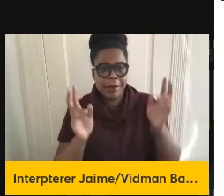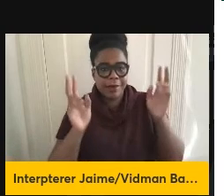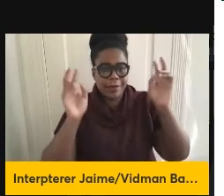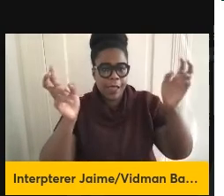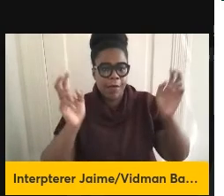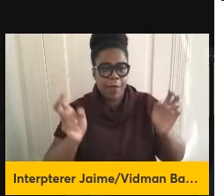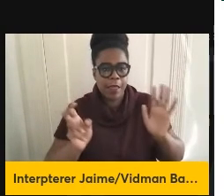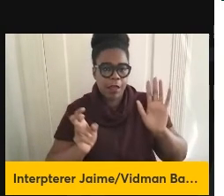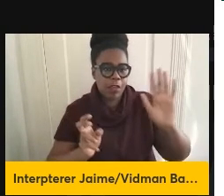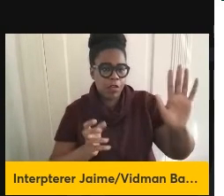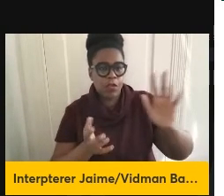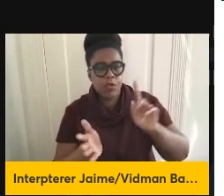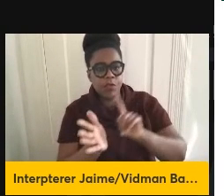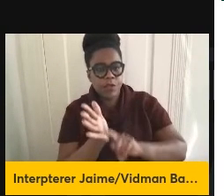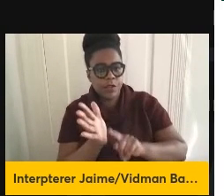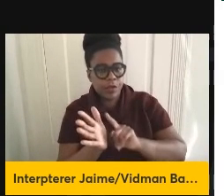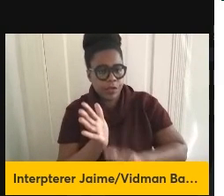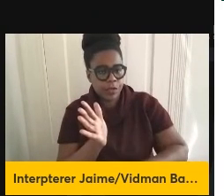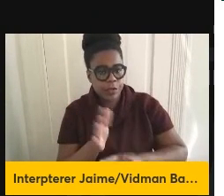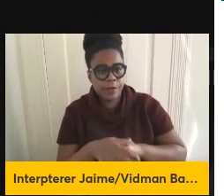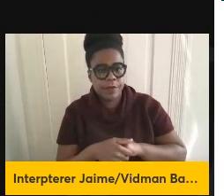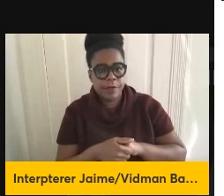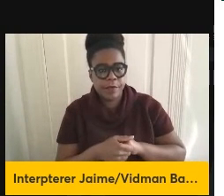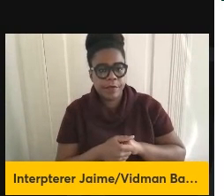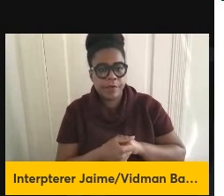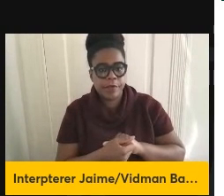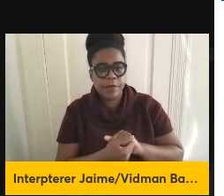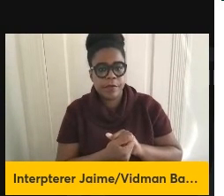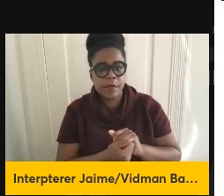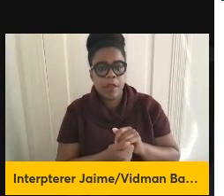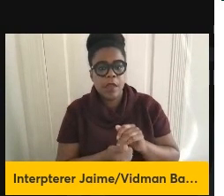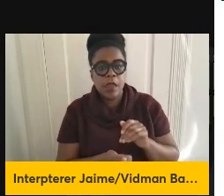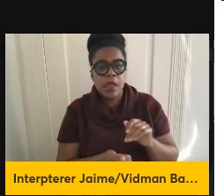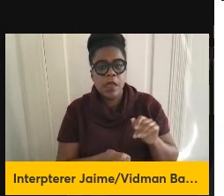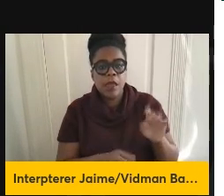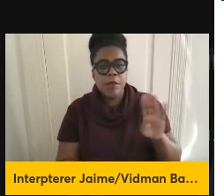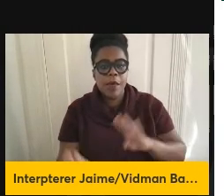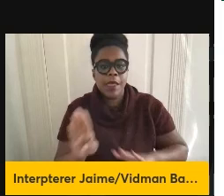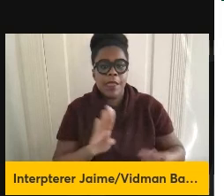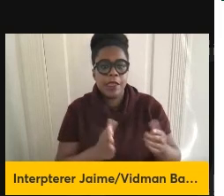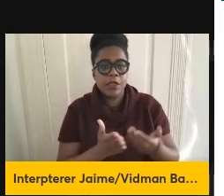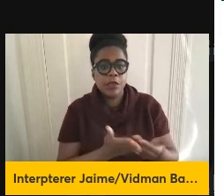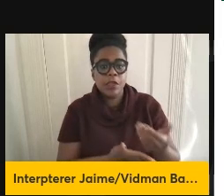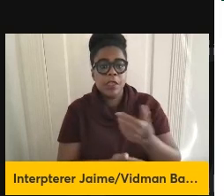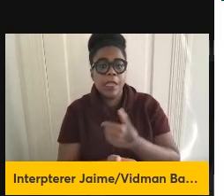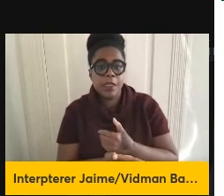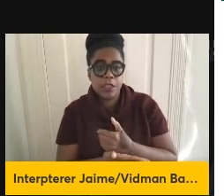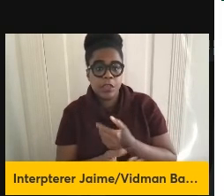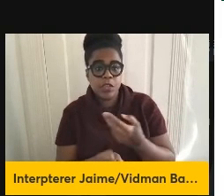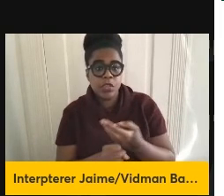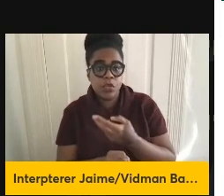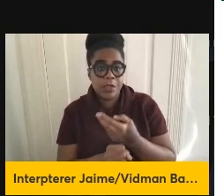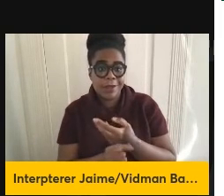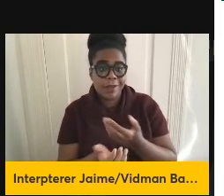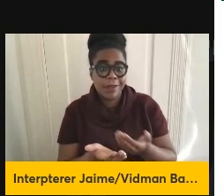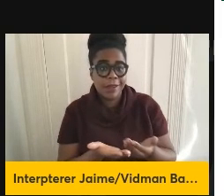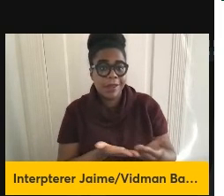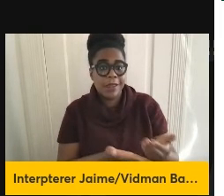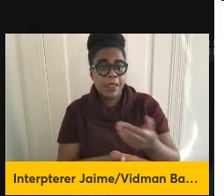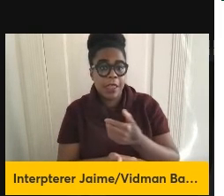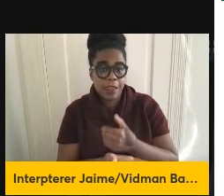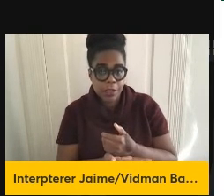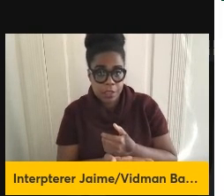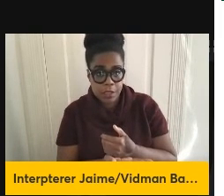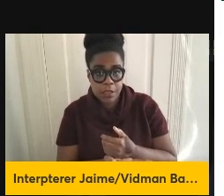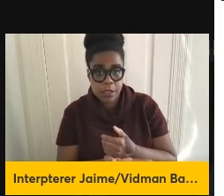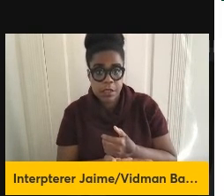your research. Biological collections obviously has to do with museum collections. Rules of